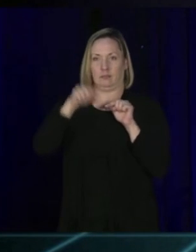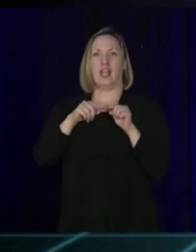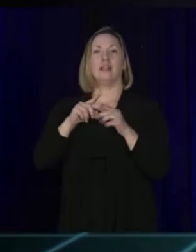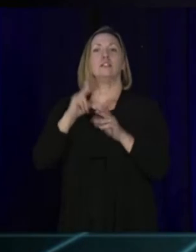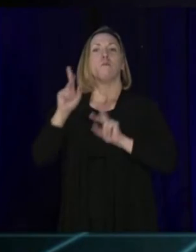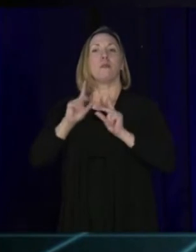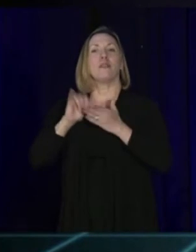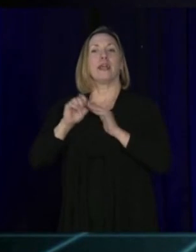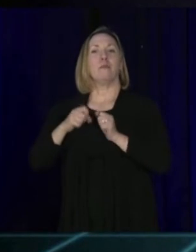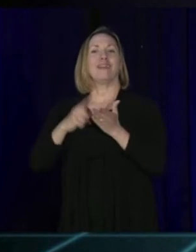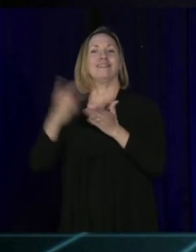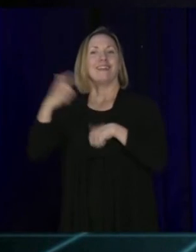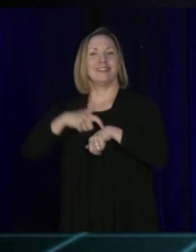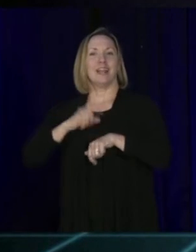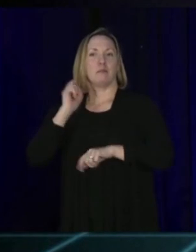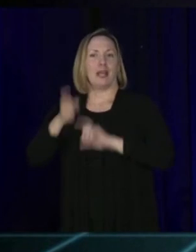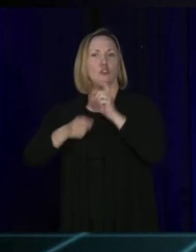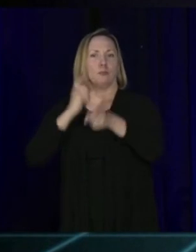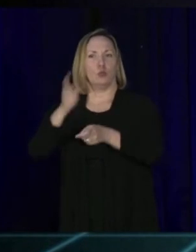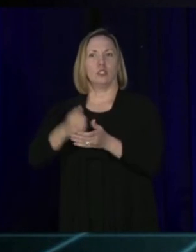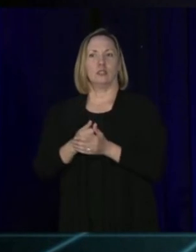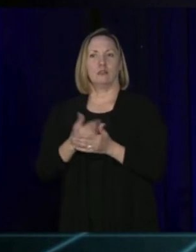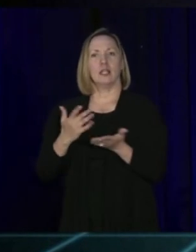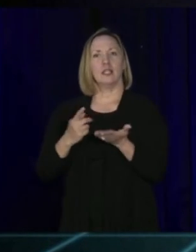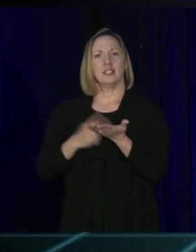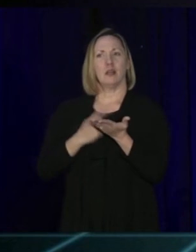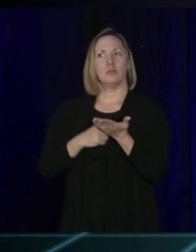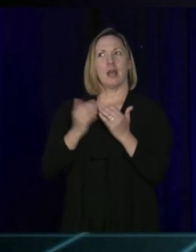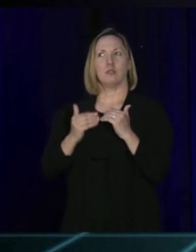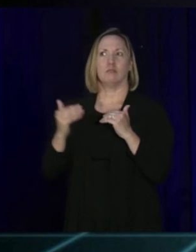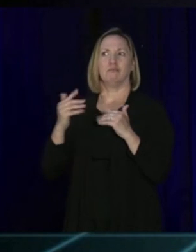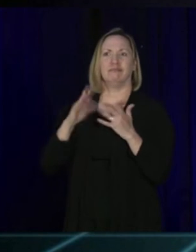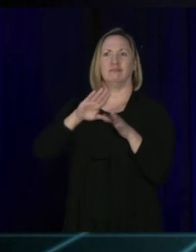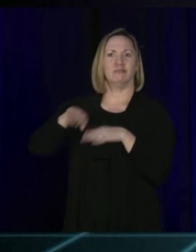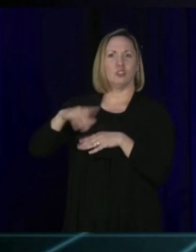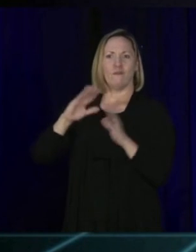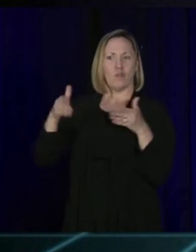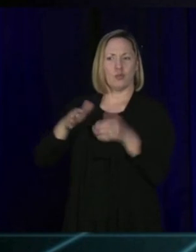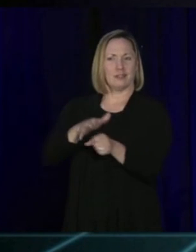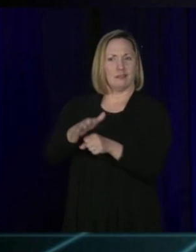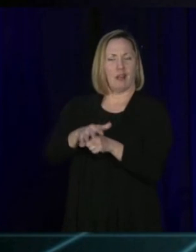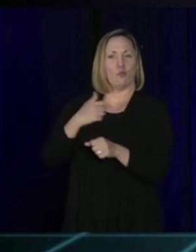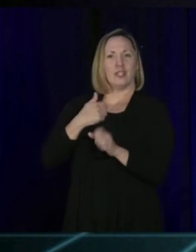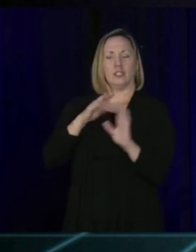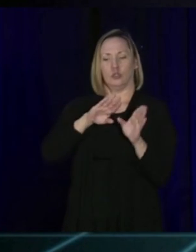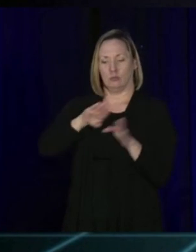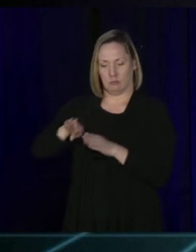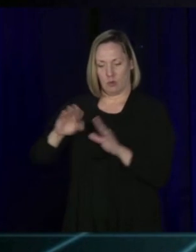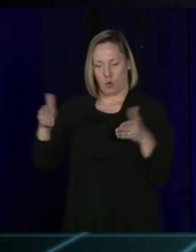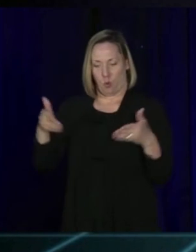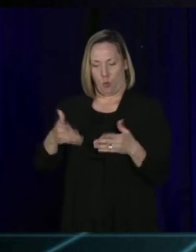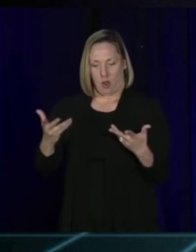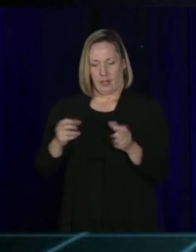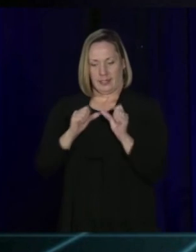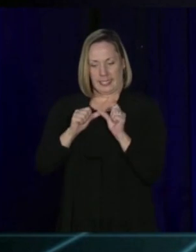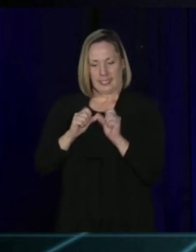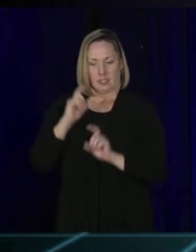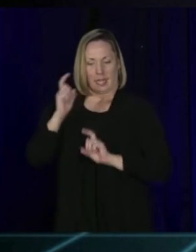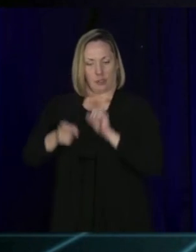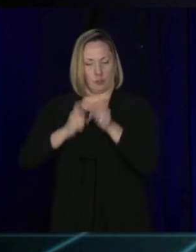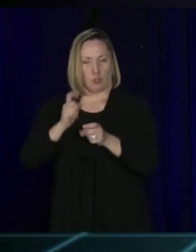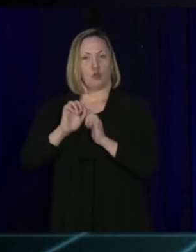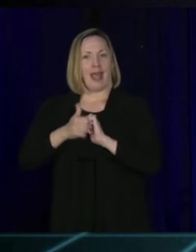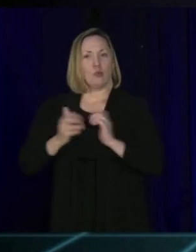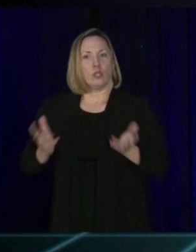think we over-index on good first issues in this industry, and we really need to move into like what is actually consistent contributions. How do we encourage